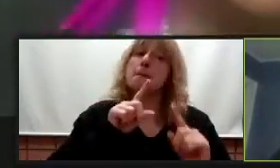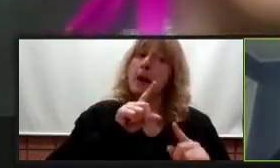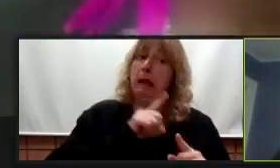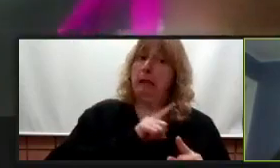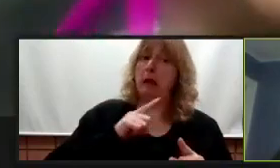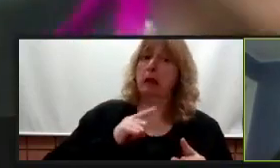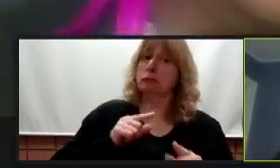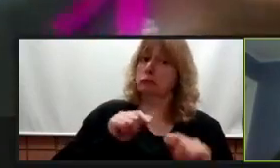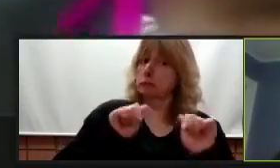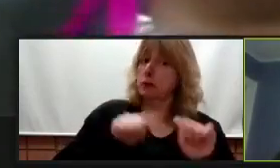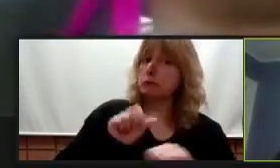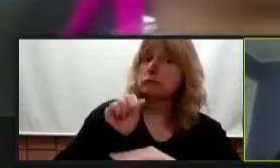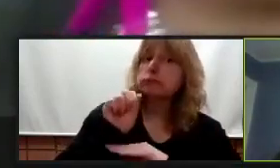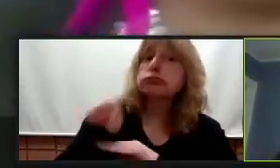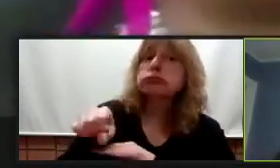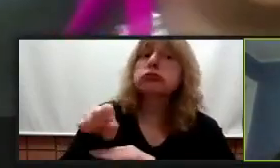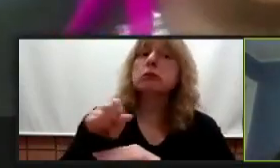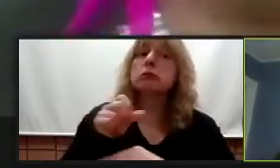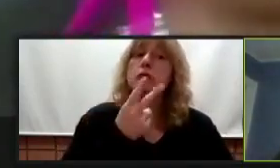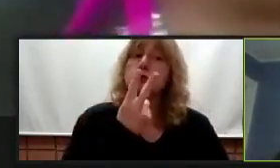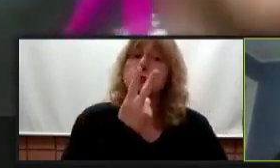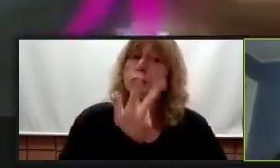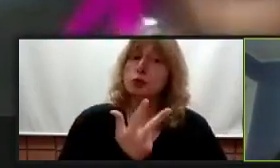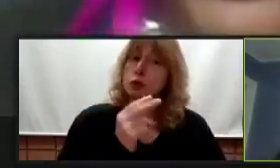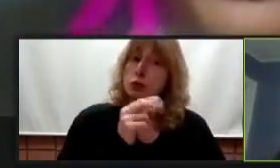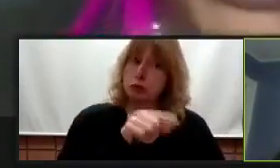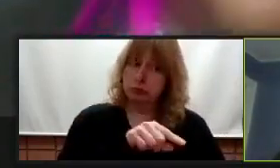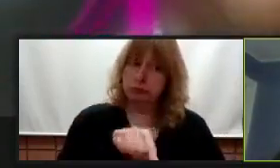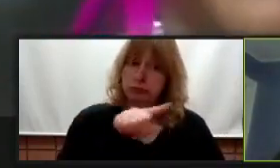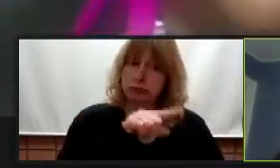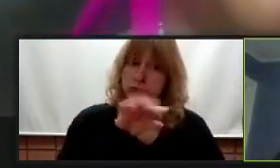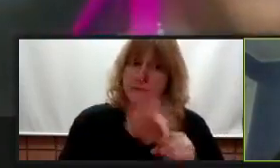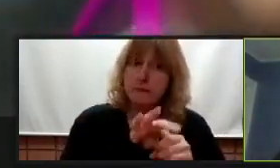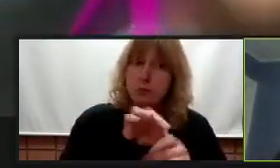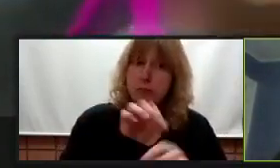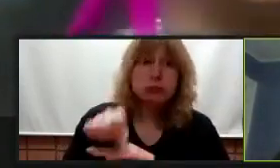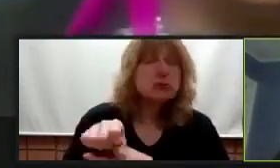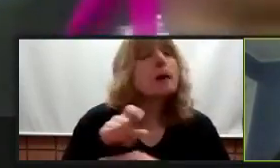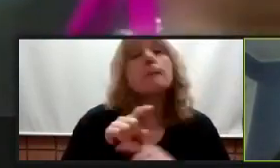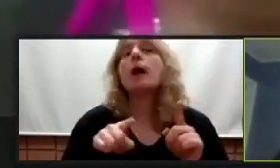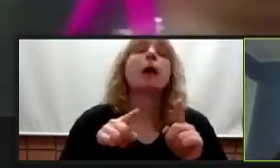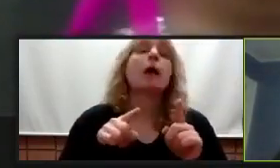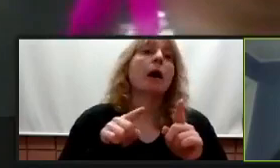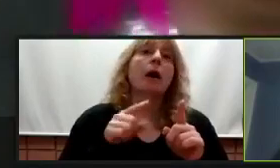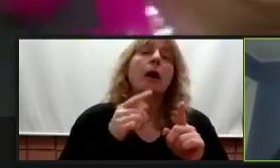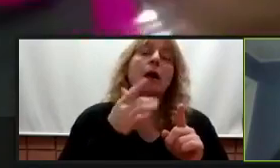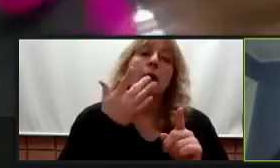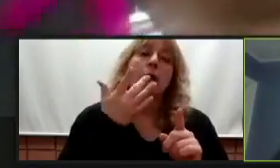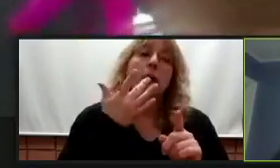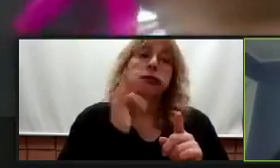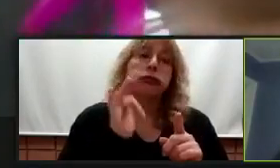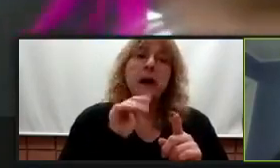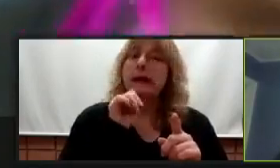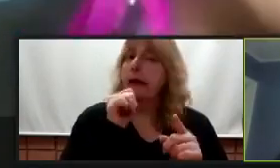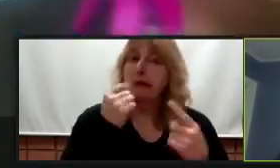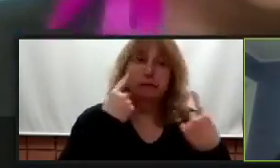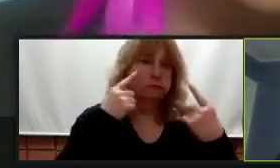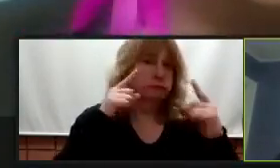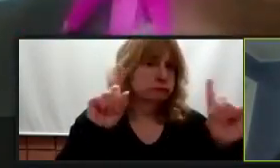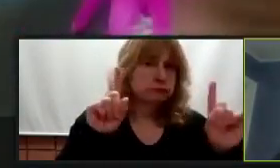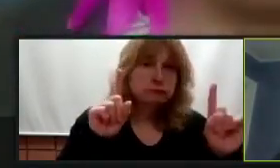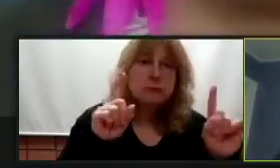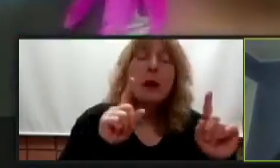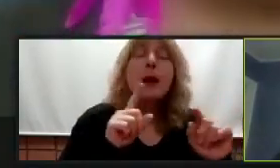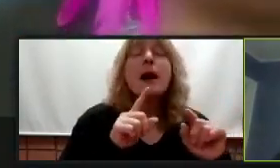They were not successful, so that's good in one sense. But in the other sense, it is not